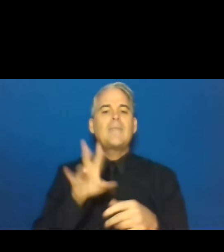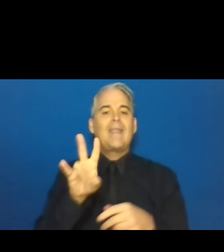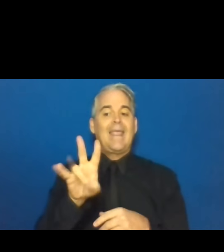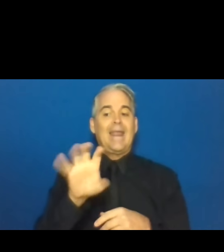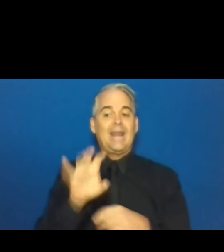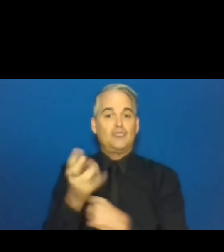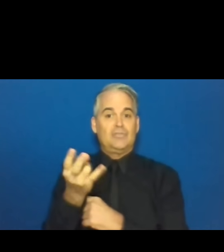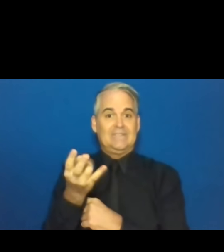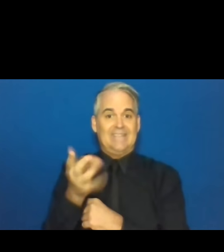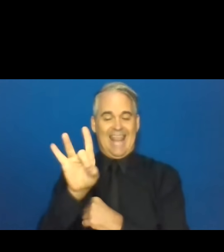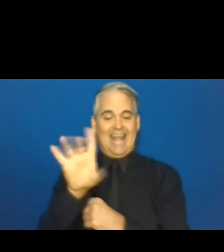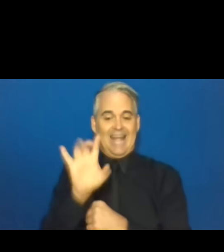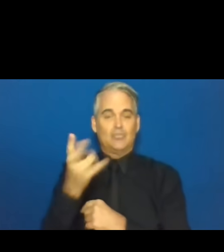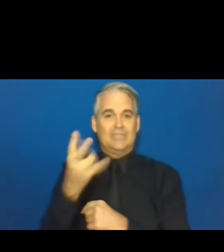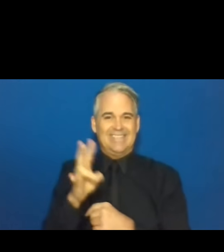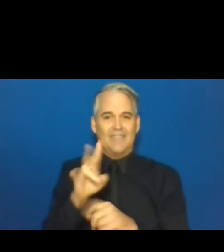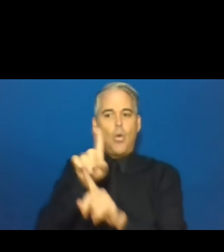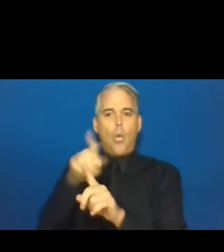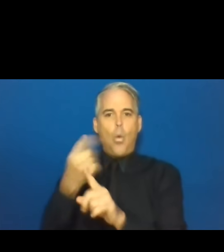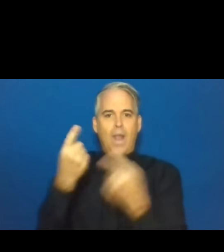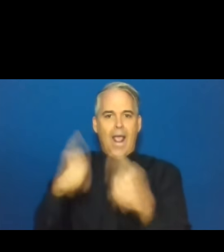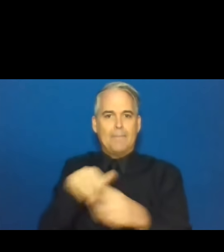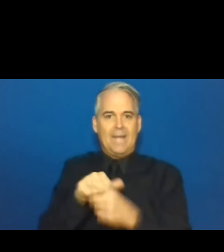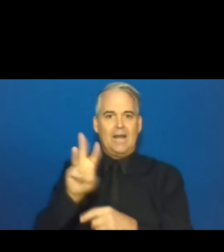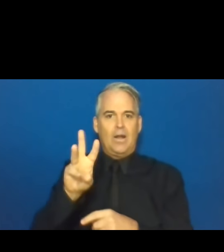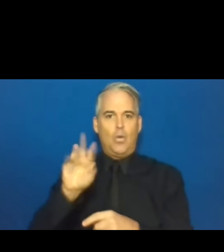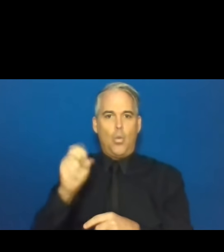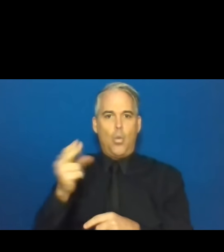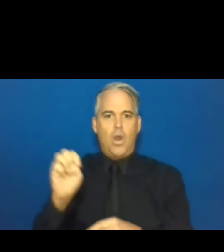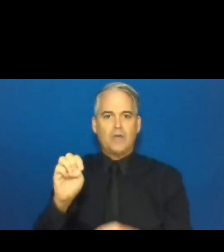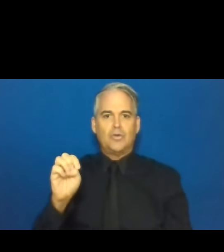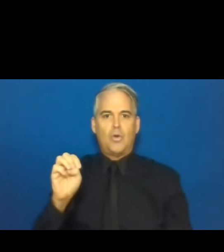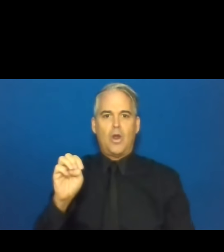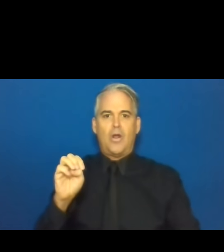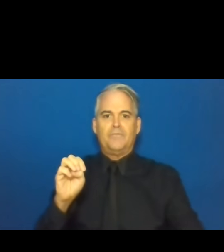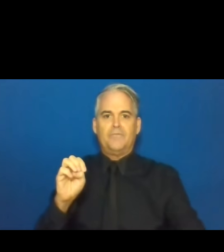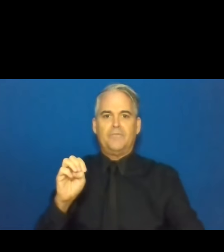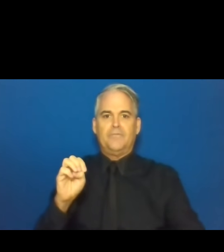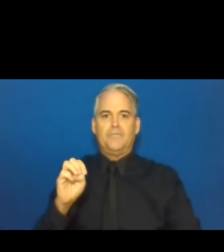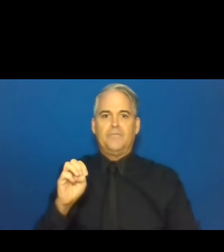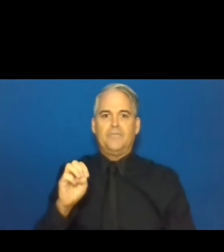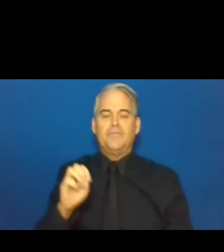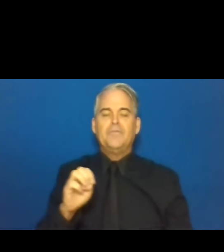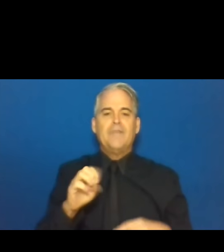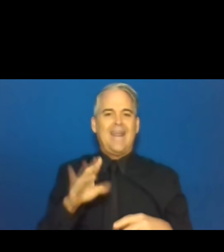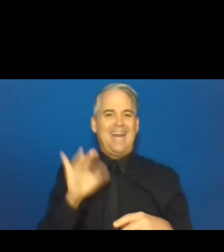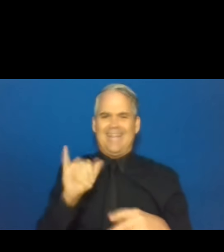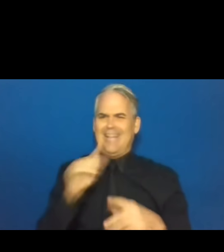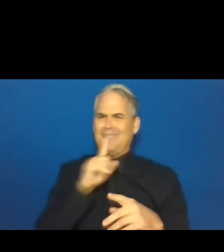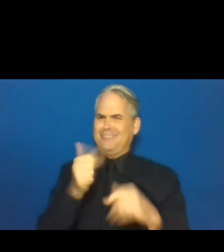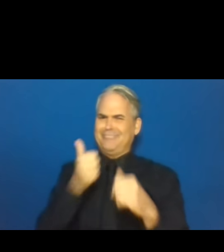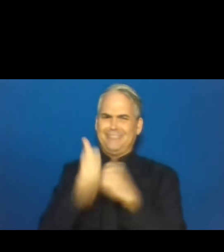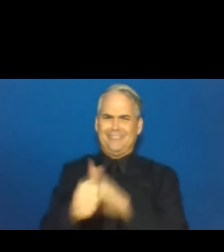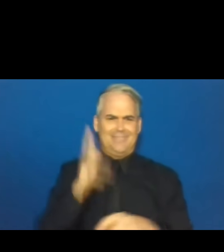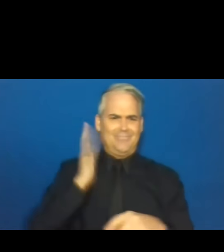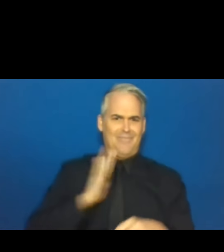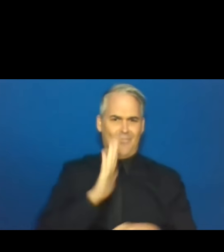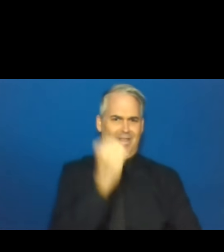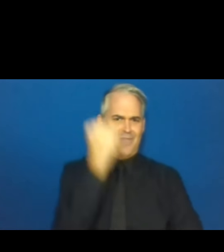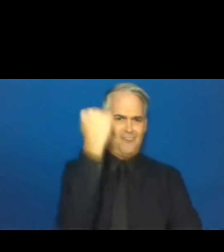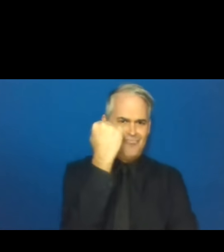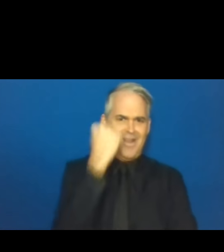817 in Washoe County alone, greatly exceeding their previous record. Our case